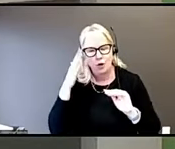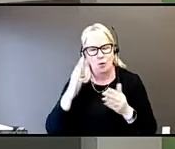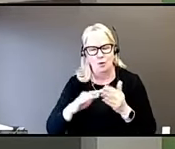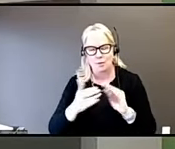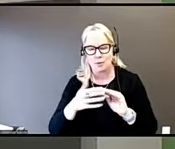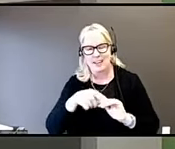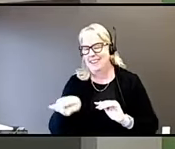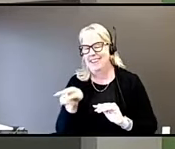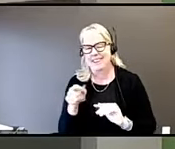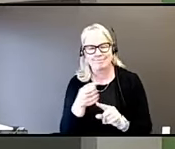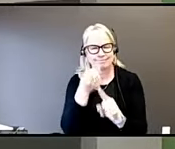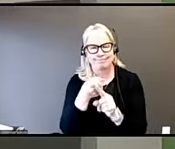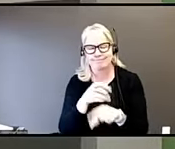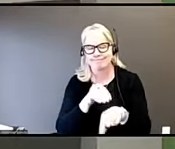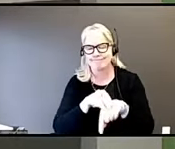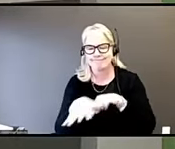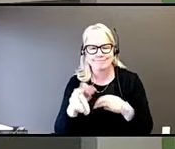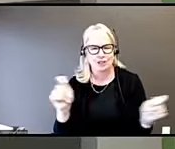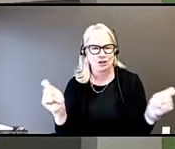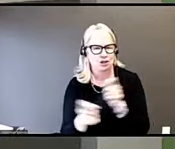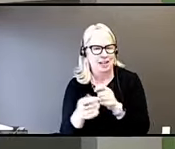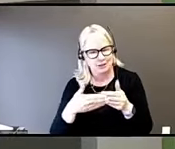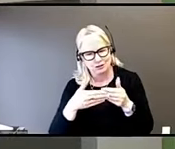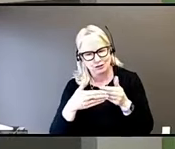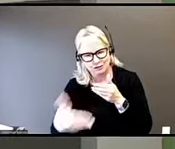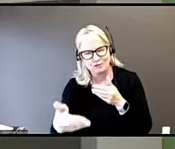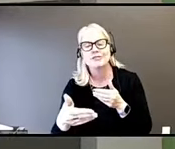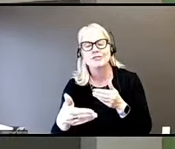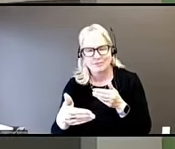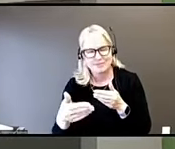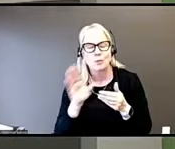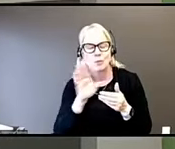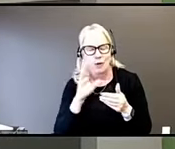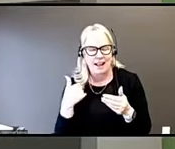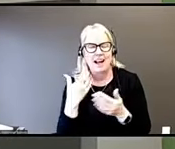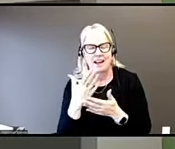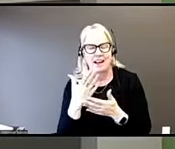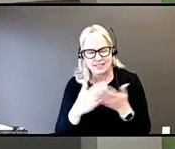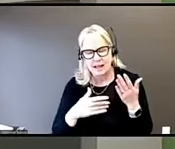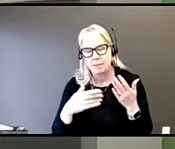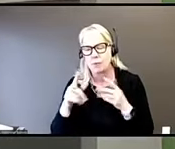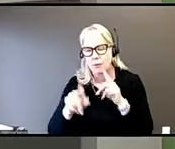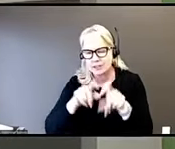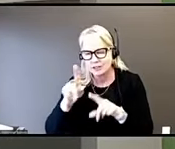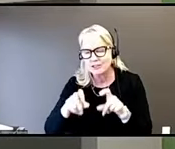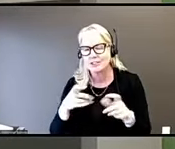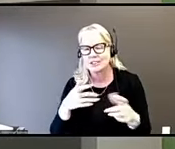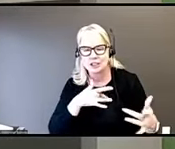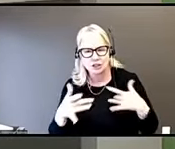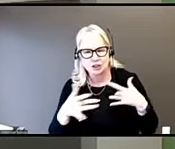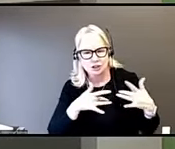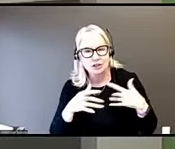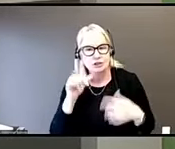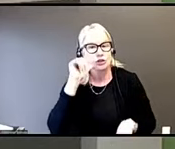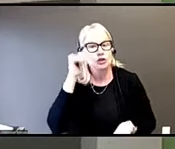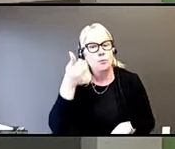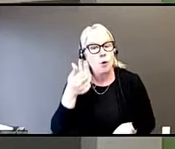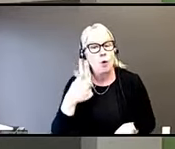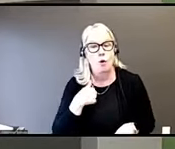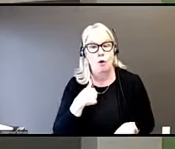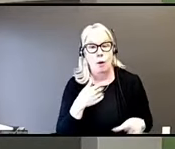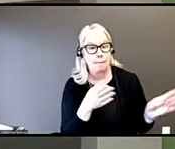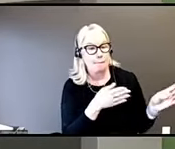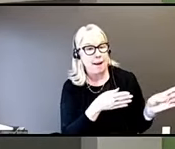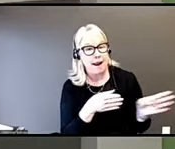changed and that there will be questions and concerns. Tomorrow, it is our intent, our plan, that